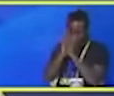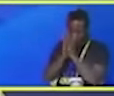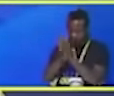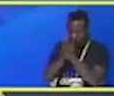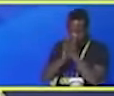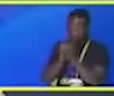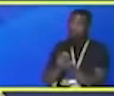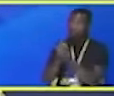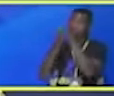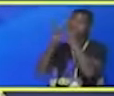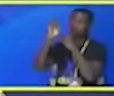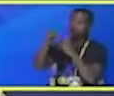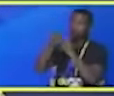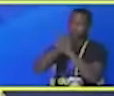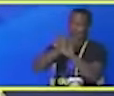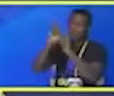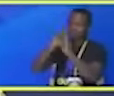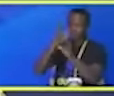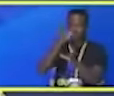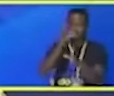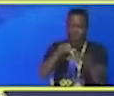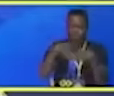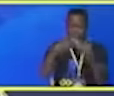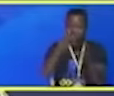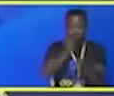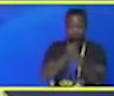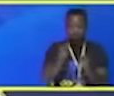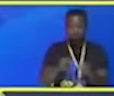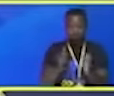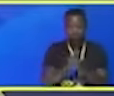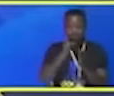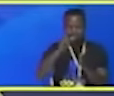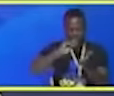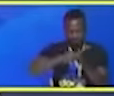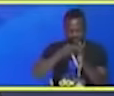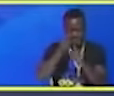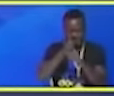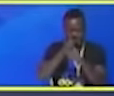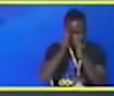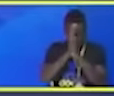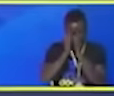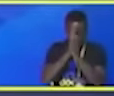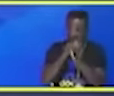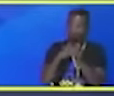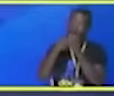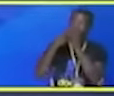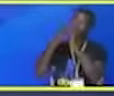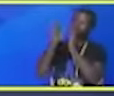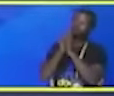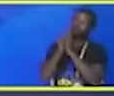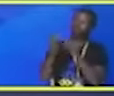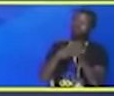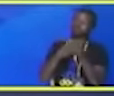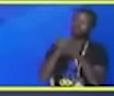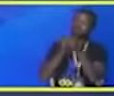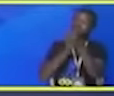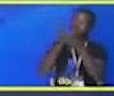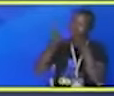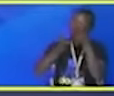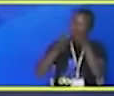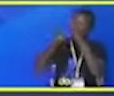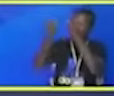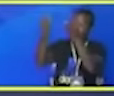to pray? Please lift your voice in 1 minute and begin to cry unto the Lord for a definite visitation.